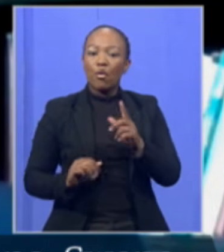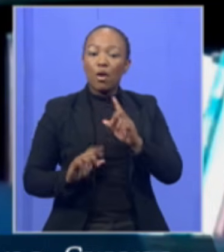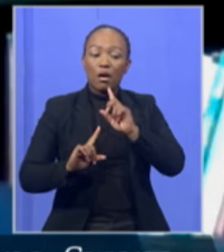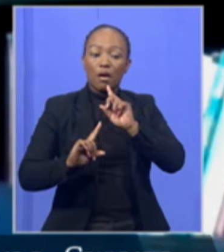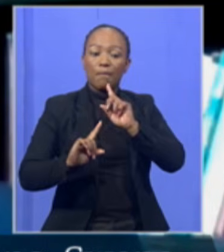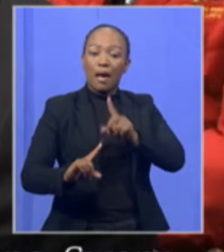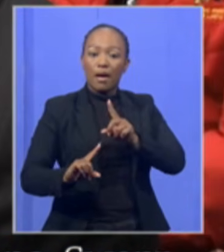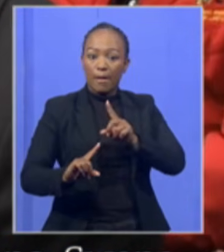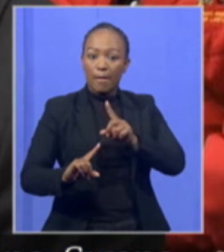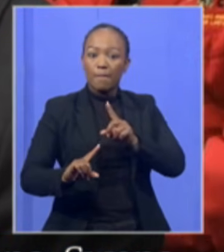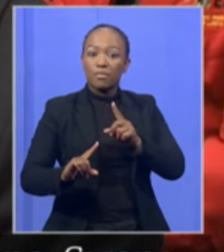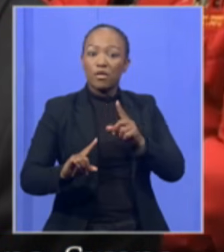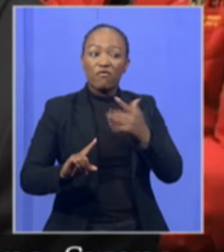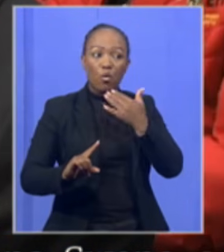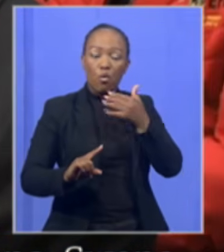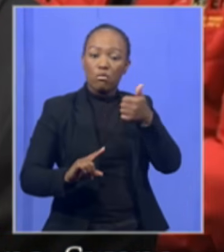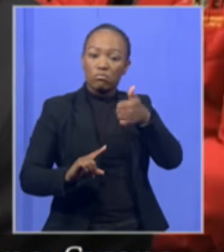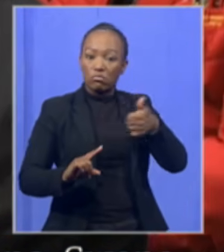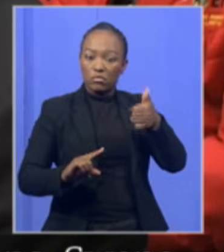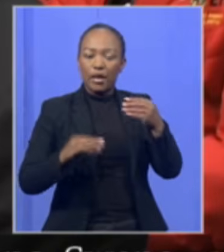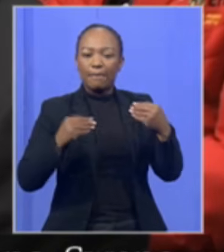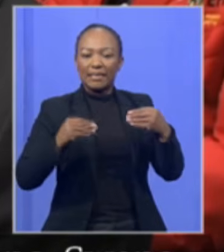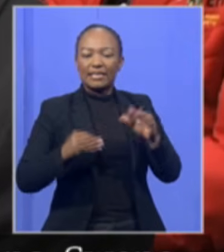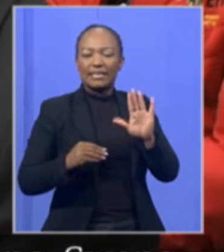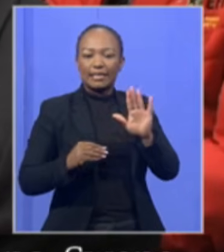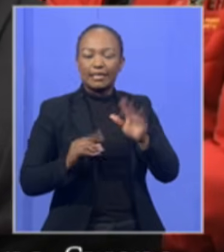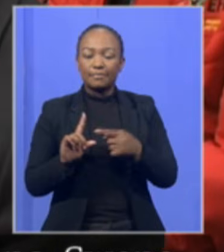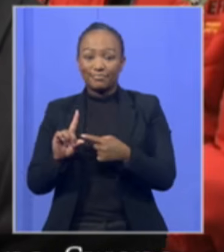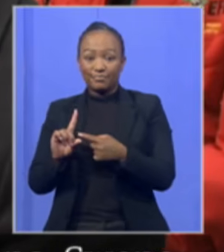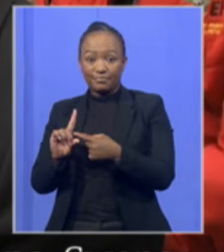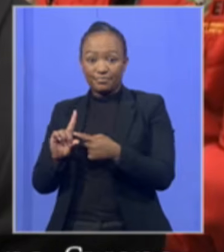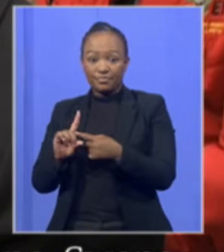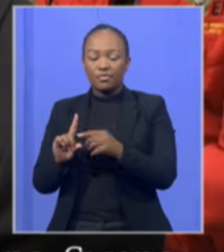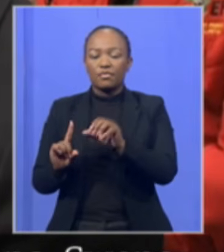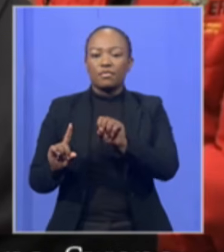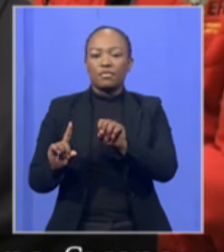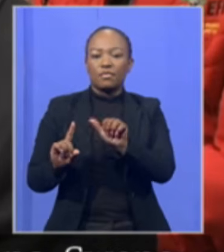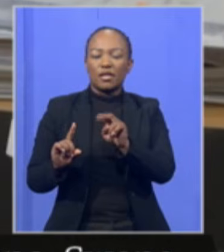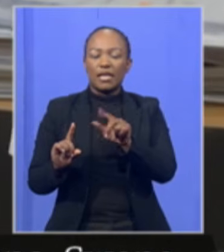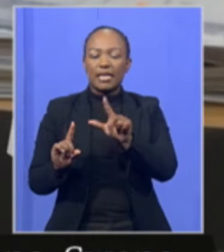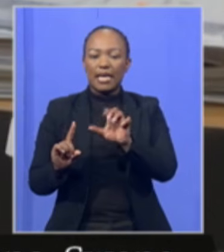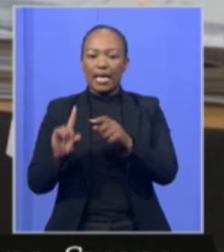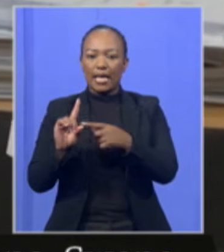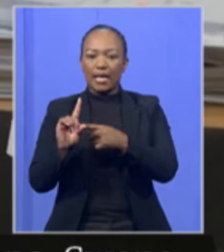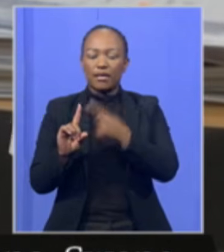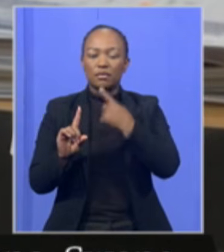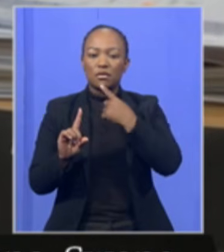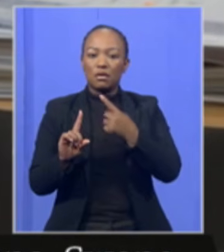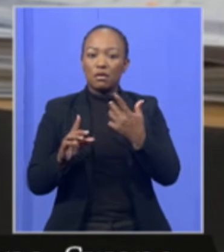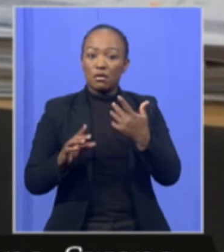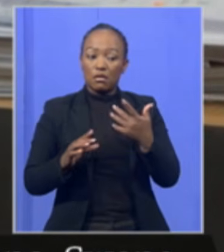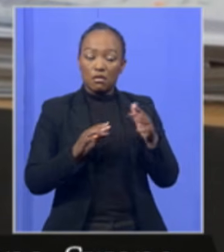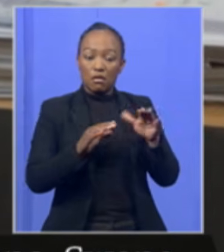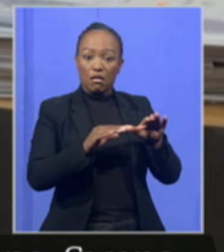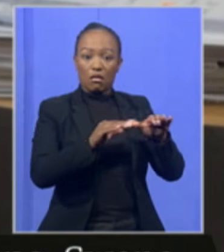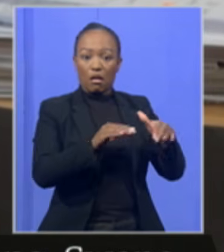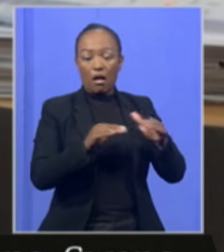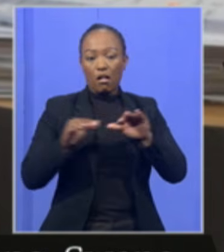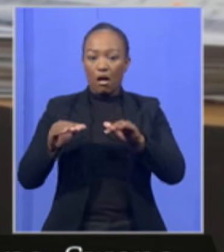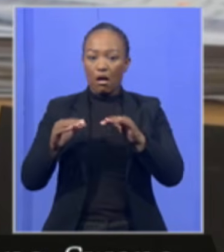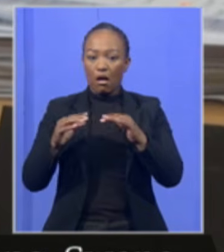take from big business. Swana o eme ka la gore le fa gona go bonala ekete makoko ano a thulanang ga